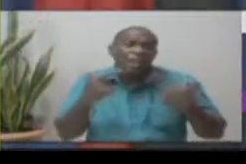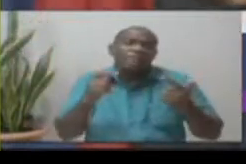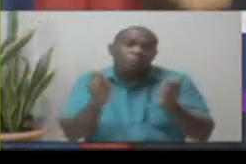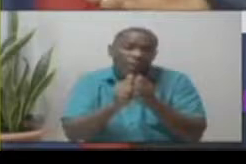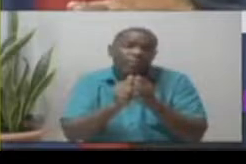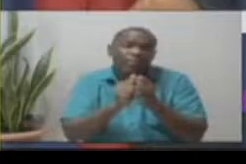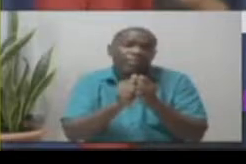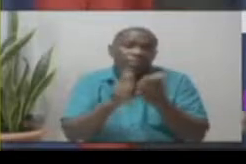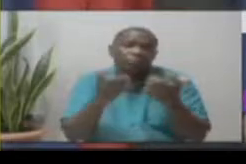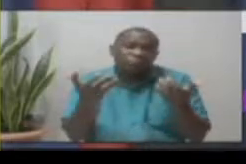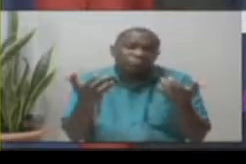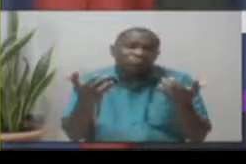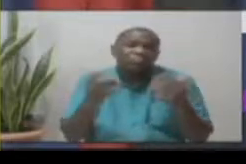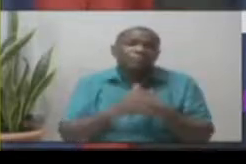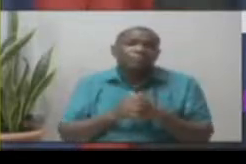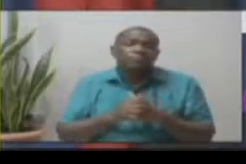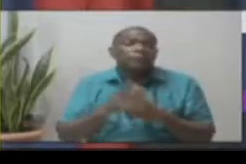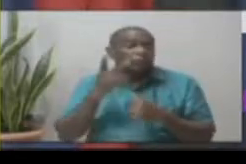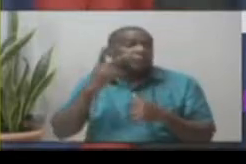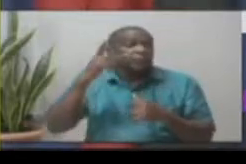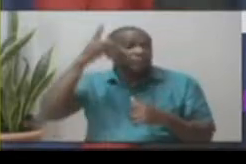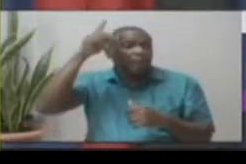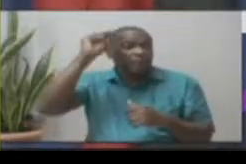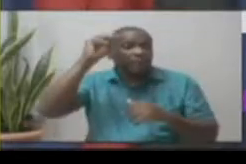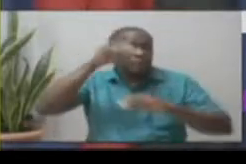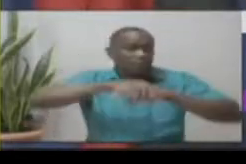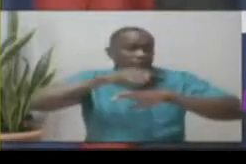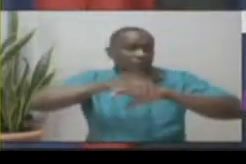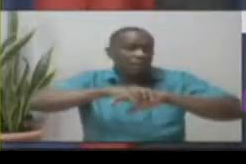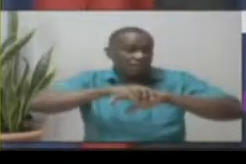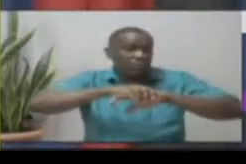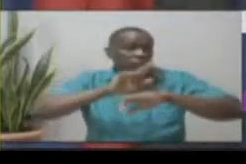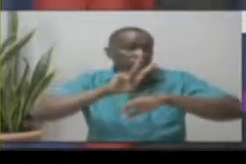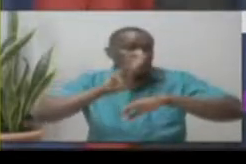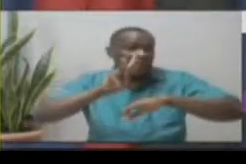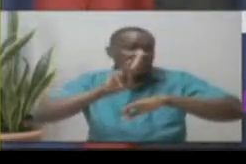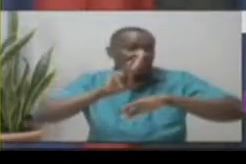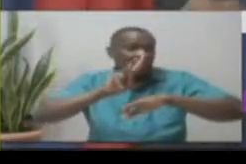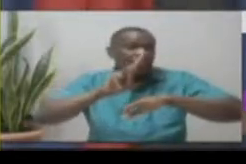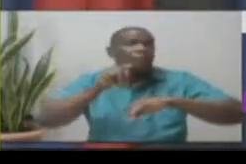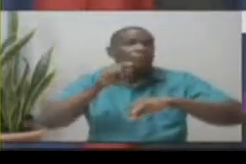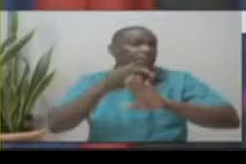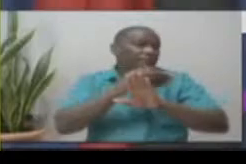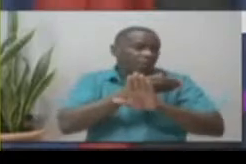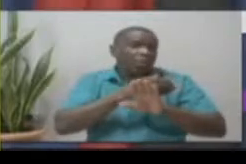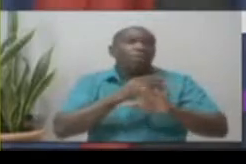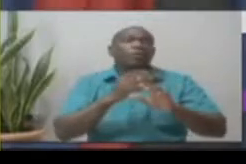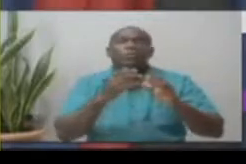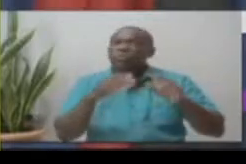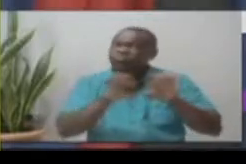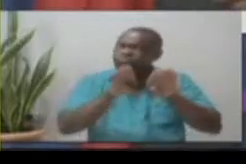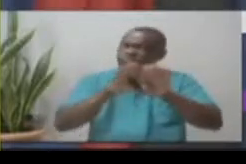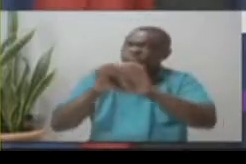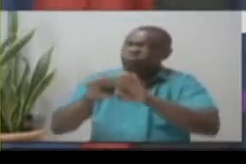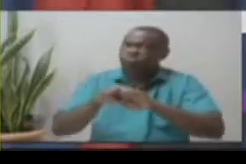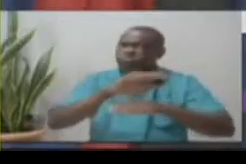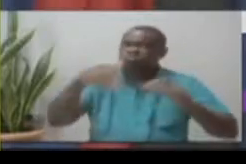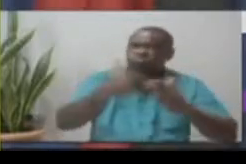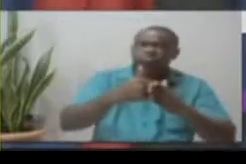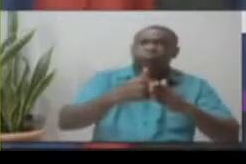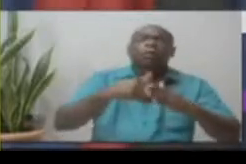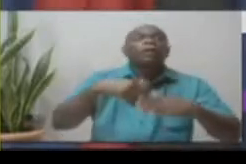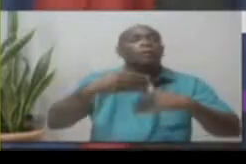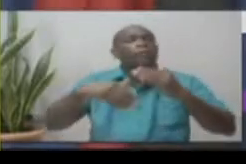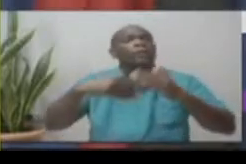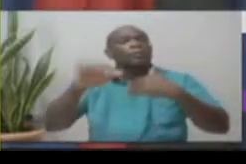the Prime Minister of the United Kingdom. They were locked down in very serious ways for a number of occasions. And eventually the government is